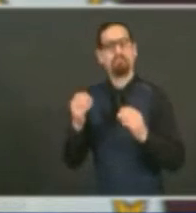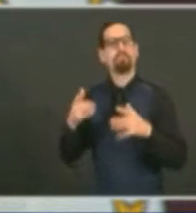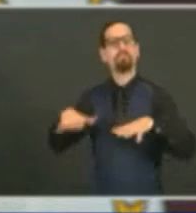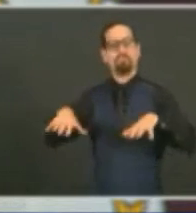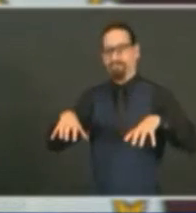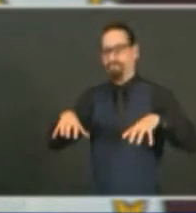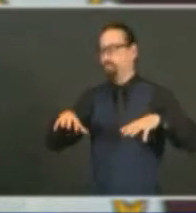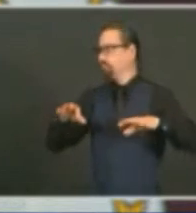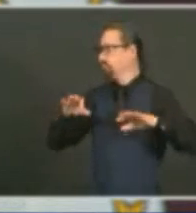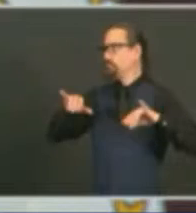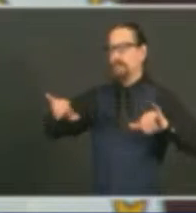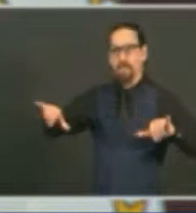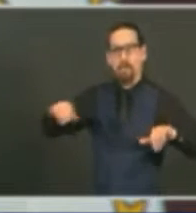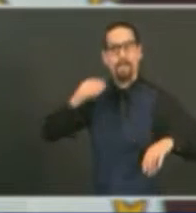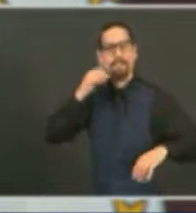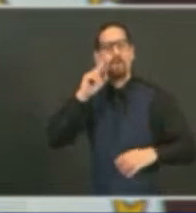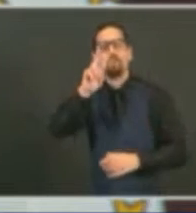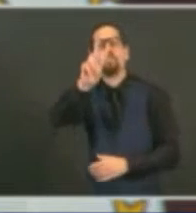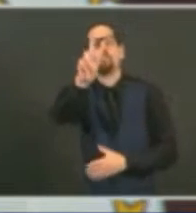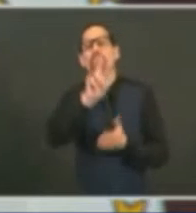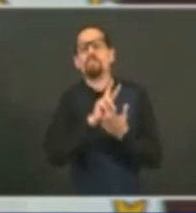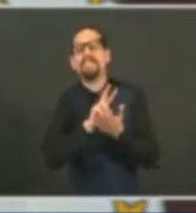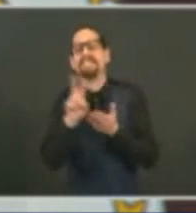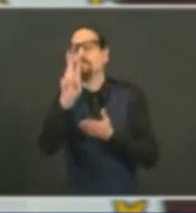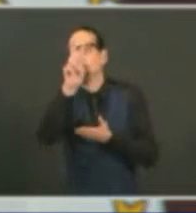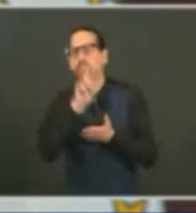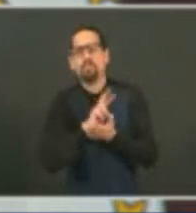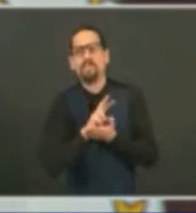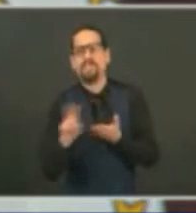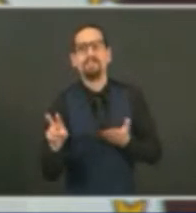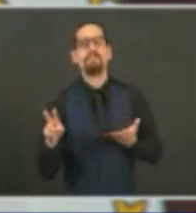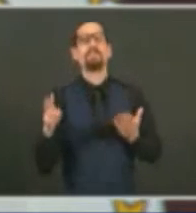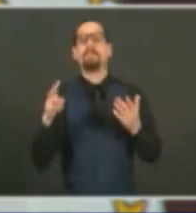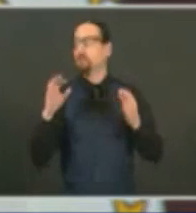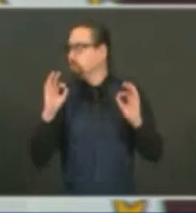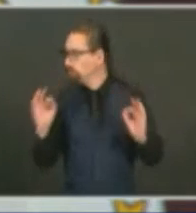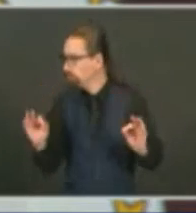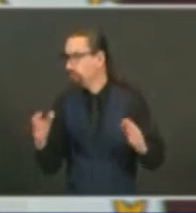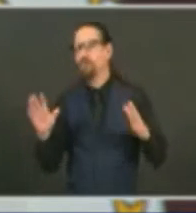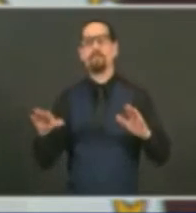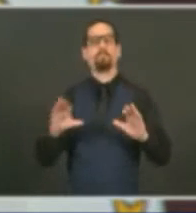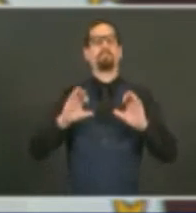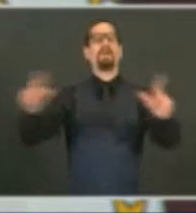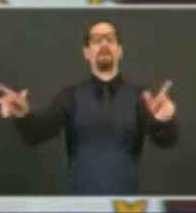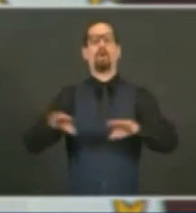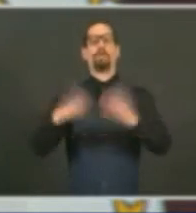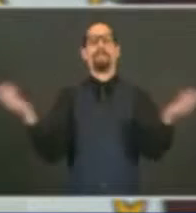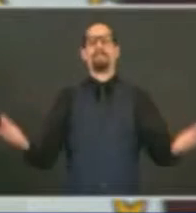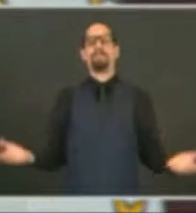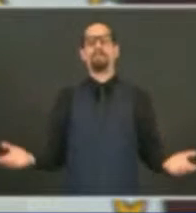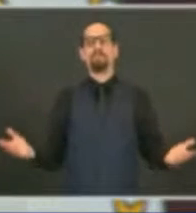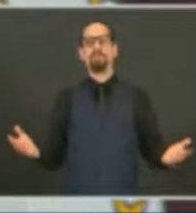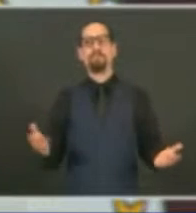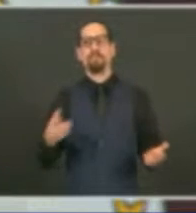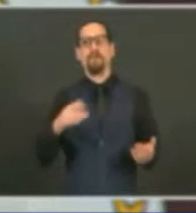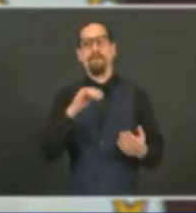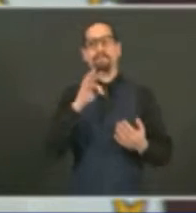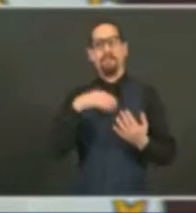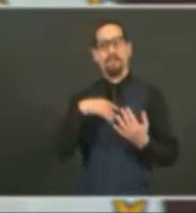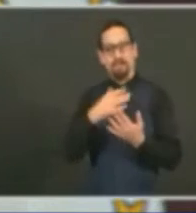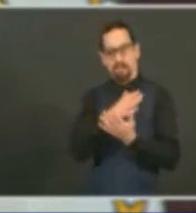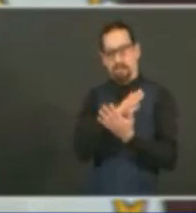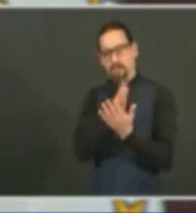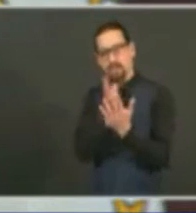weeks and we'll be able to open them. You're almost halfway through the pause. You're 4 days in. So by the time anything